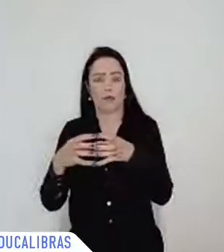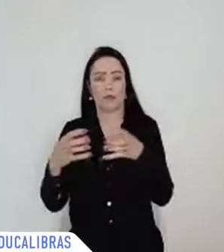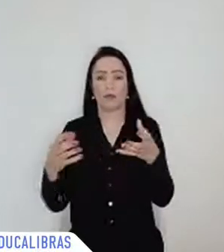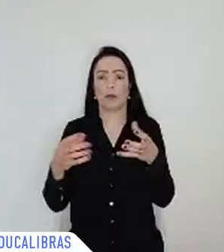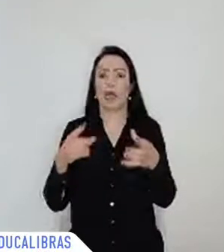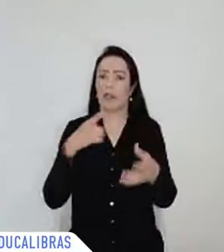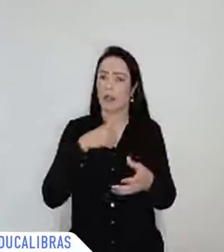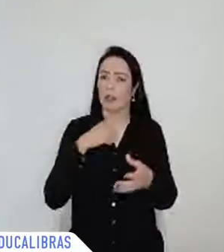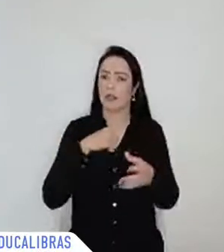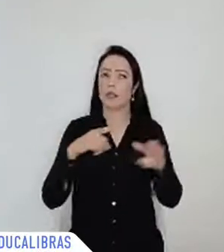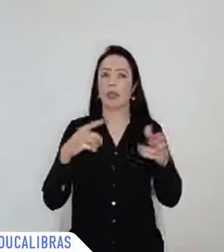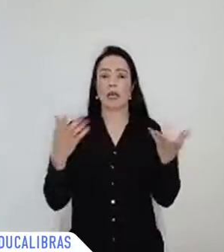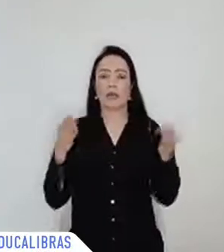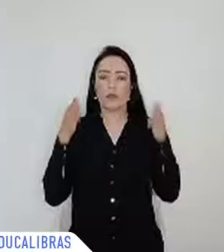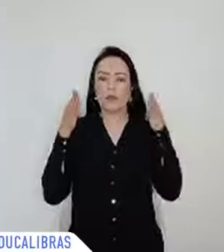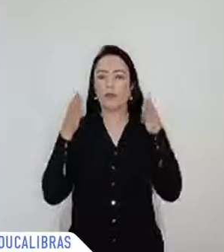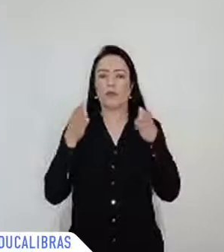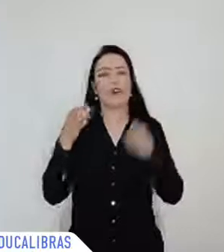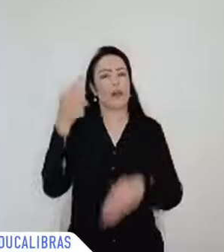organizations